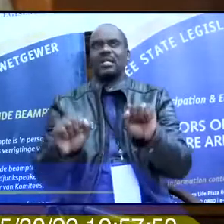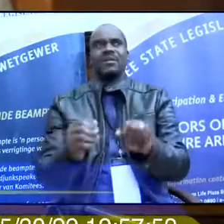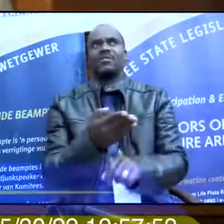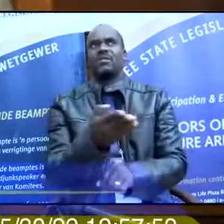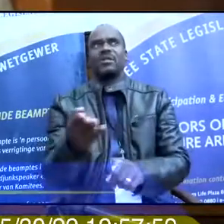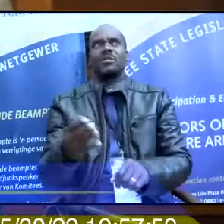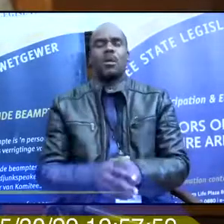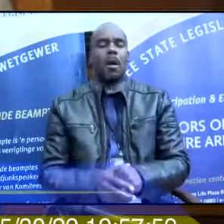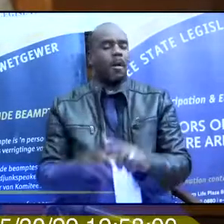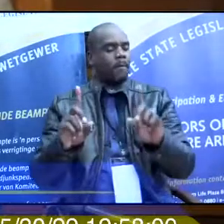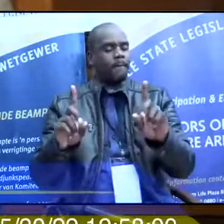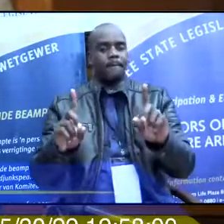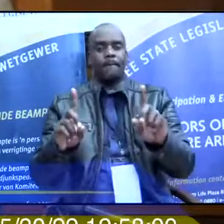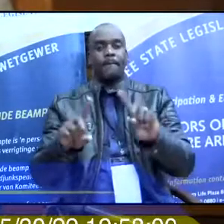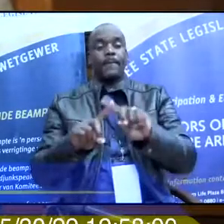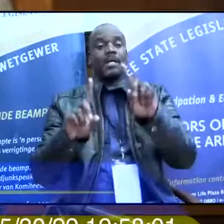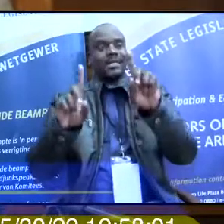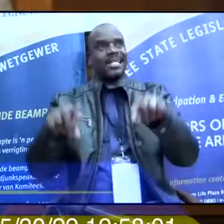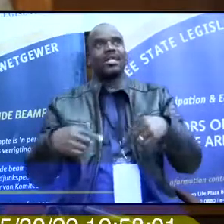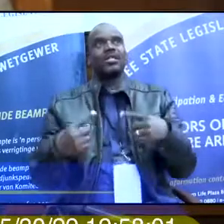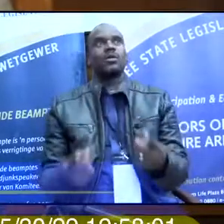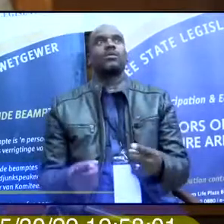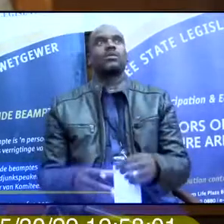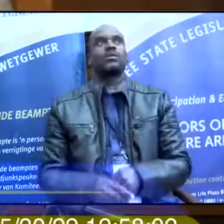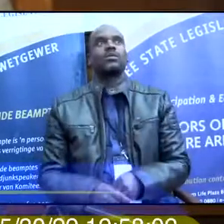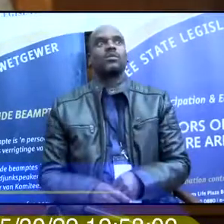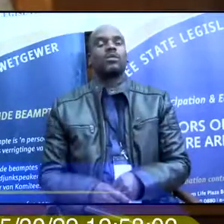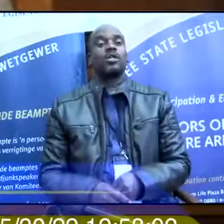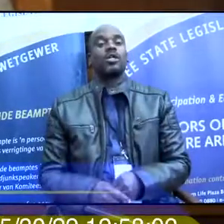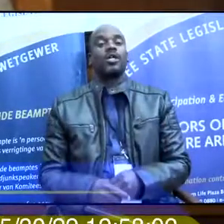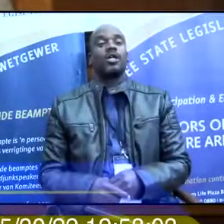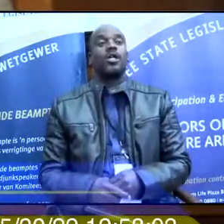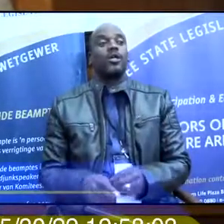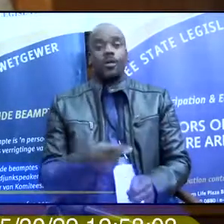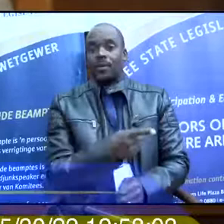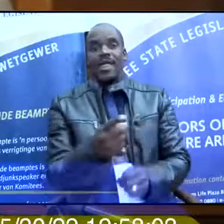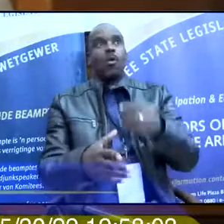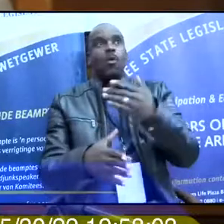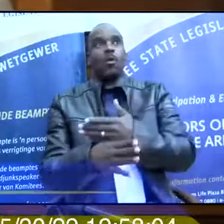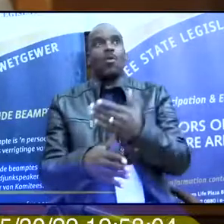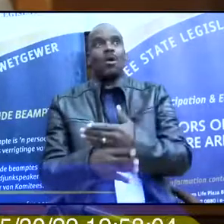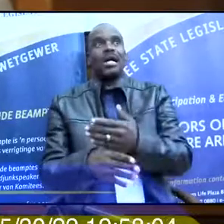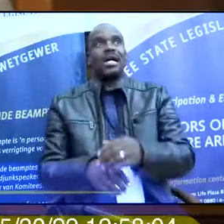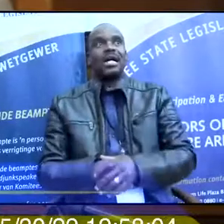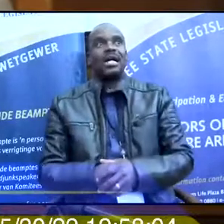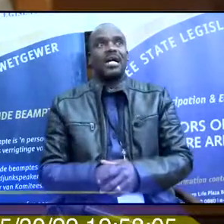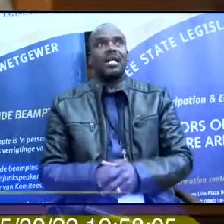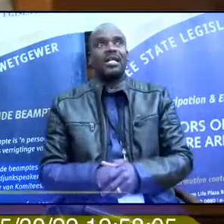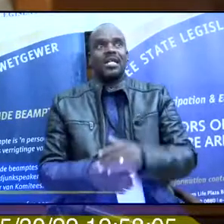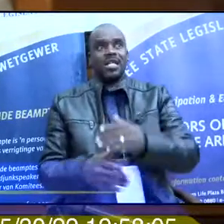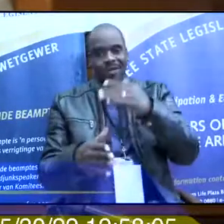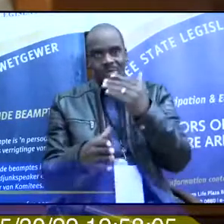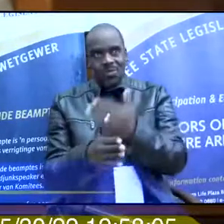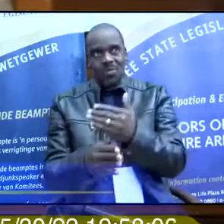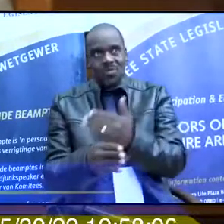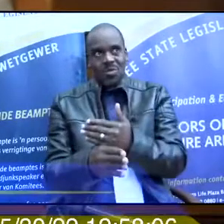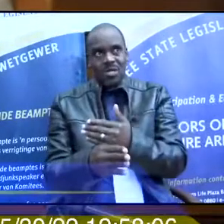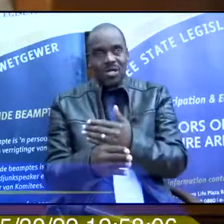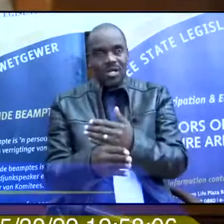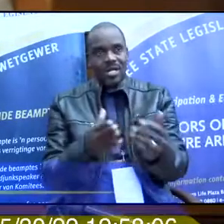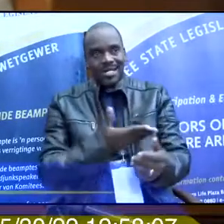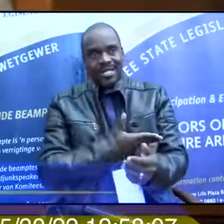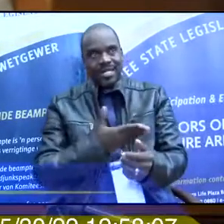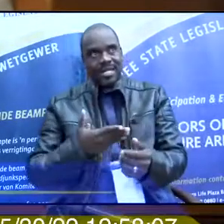but they want the only one a senior manager will be disciplined is when he or she is not